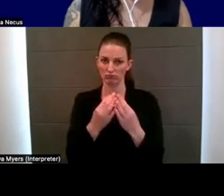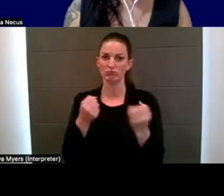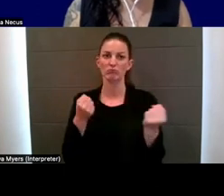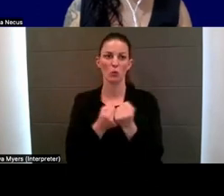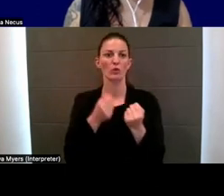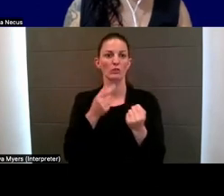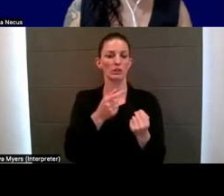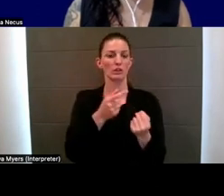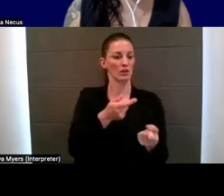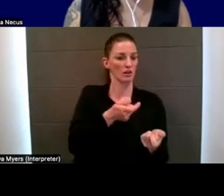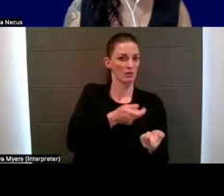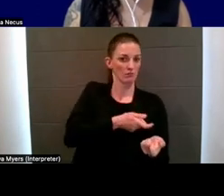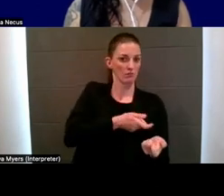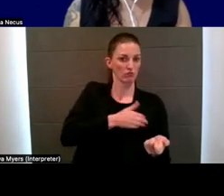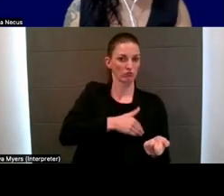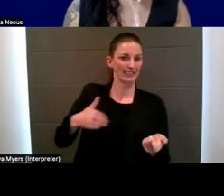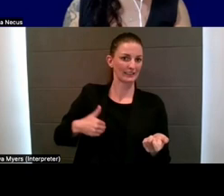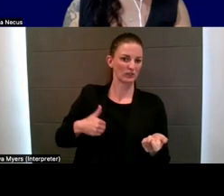introduction of solids at this point.